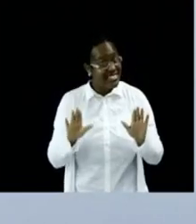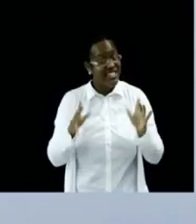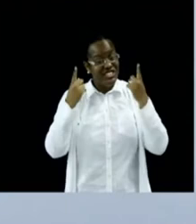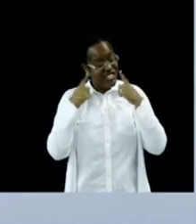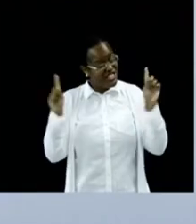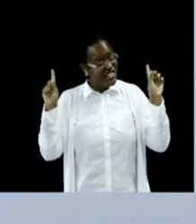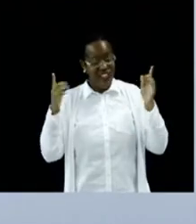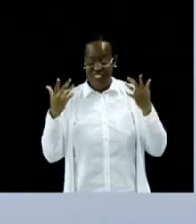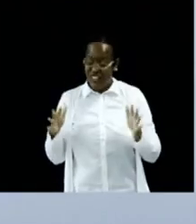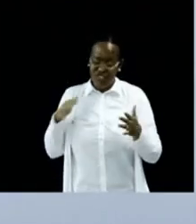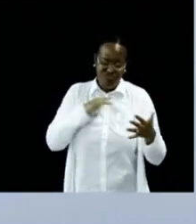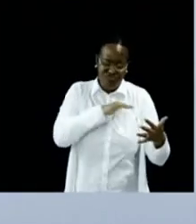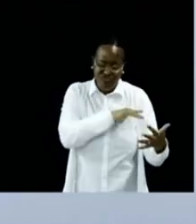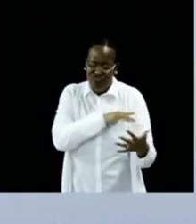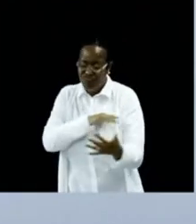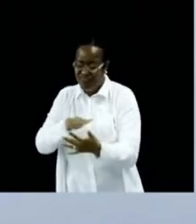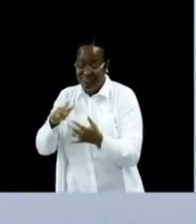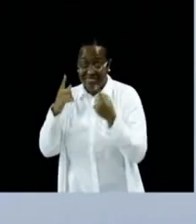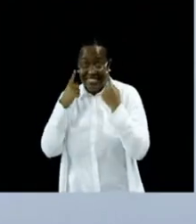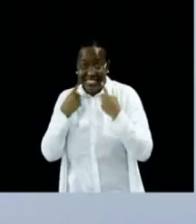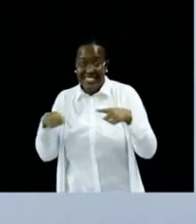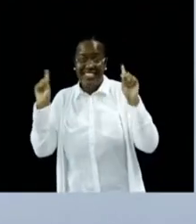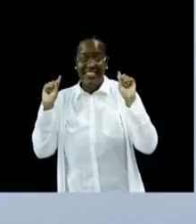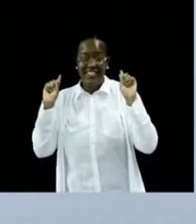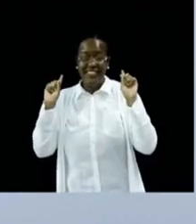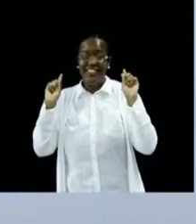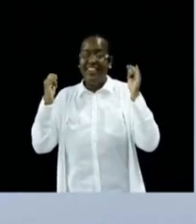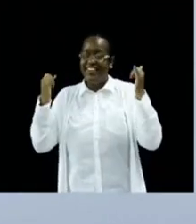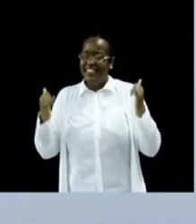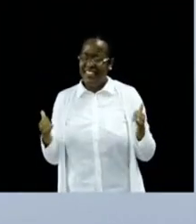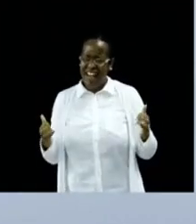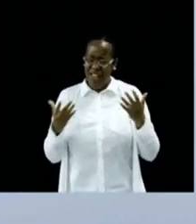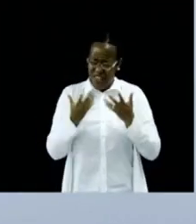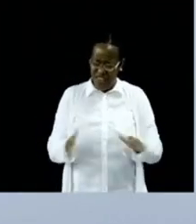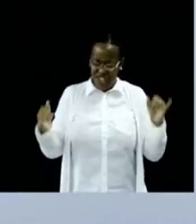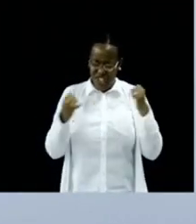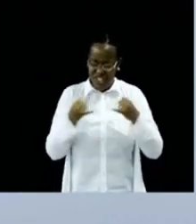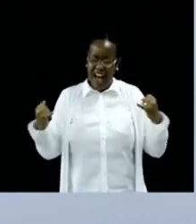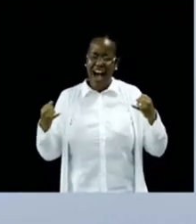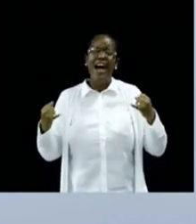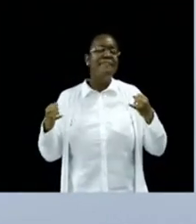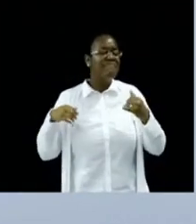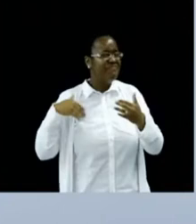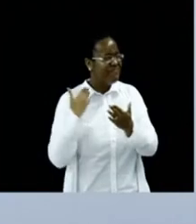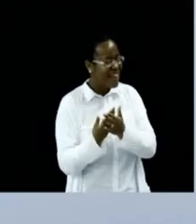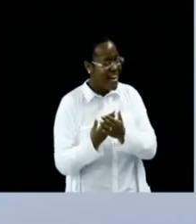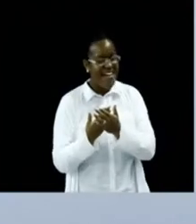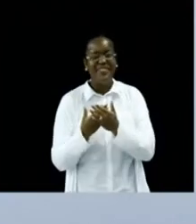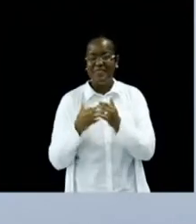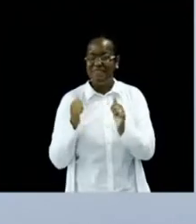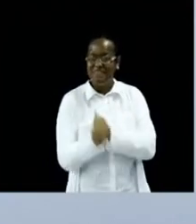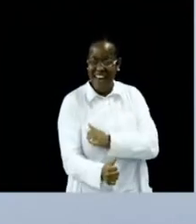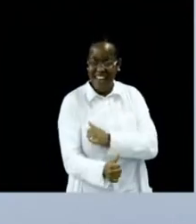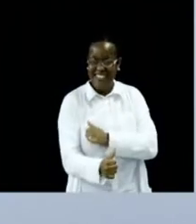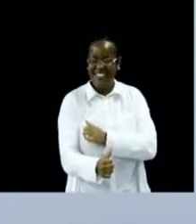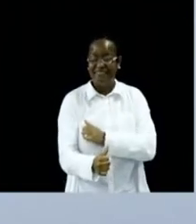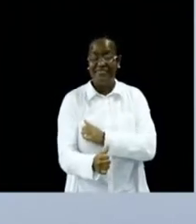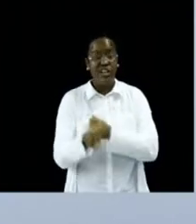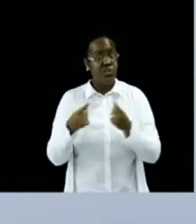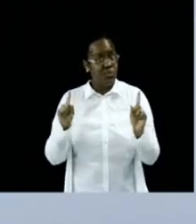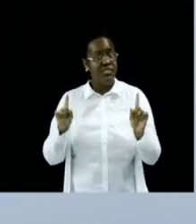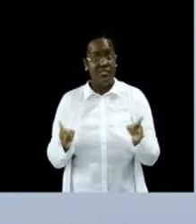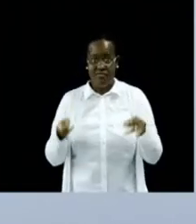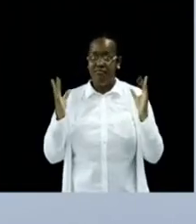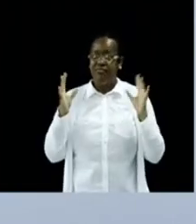have studied, achieved, and across the finish line during unprecedented times. Your academic journey